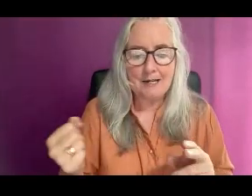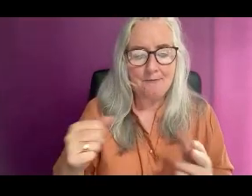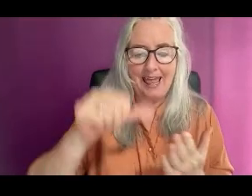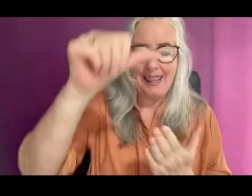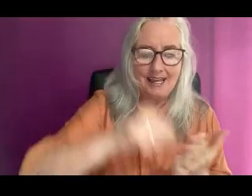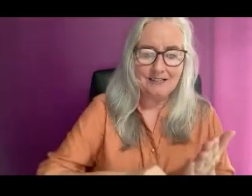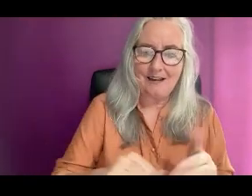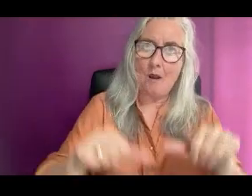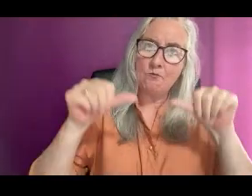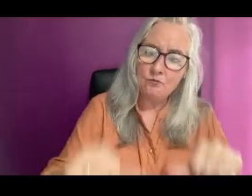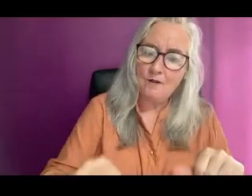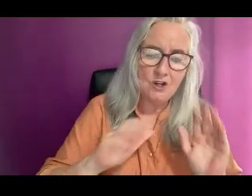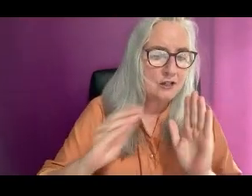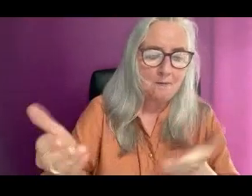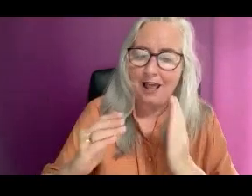suppliers.